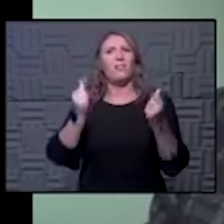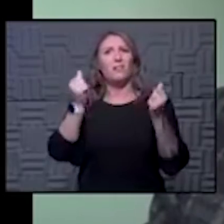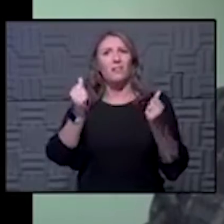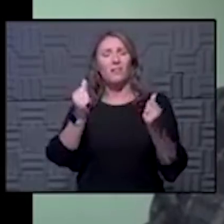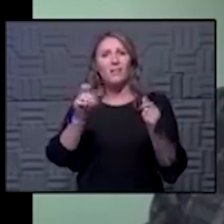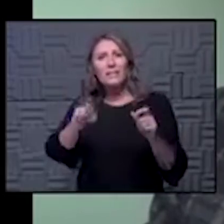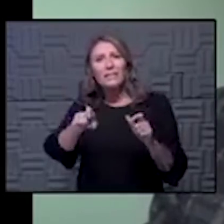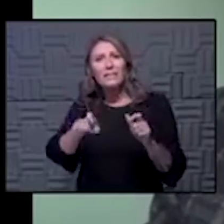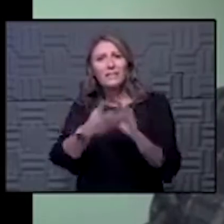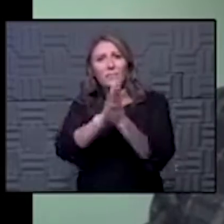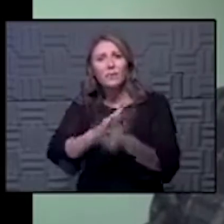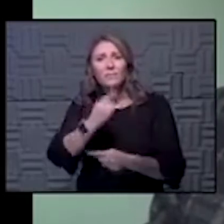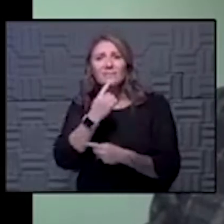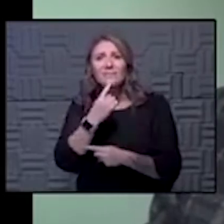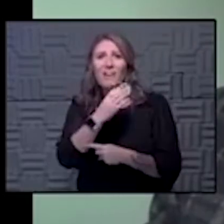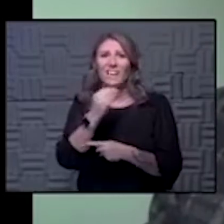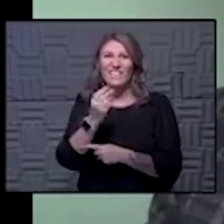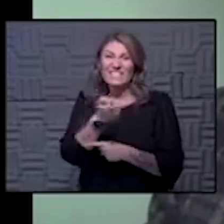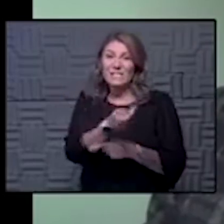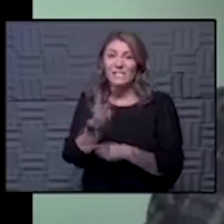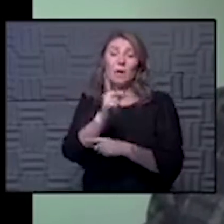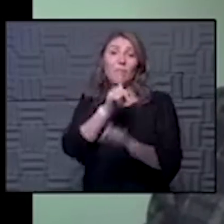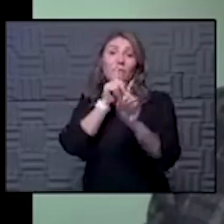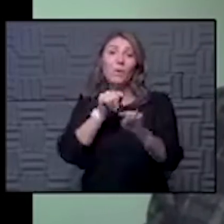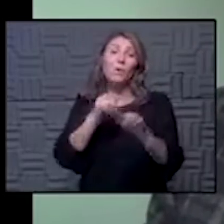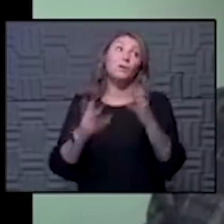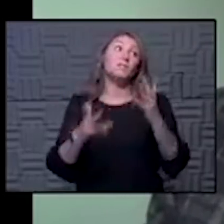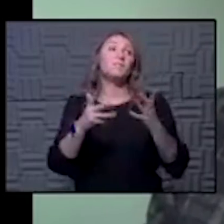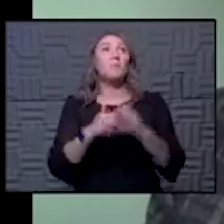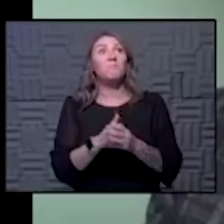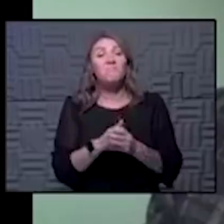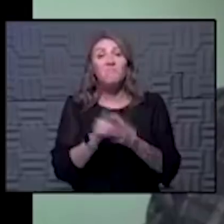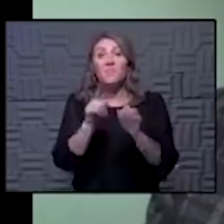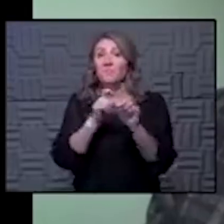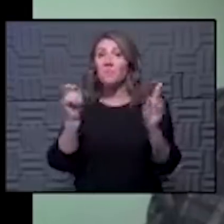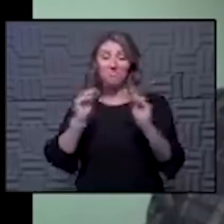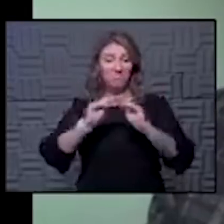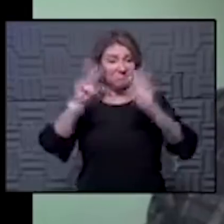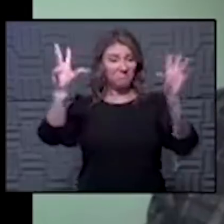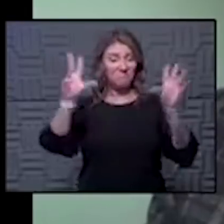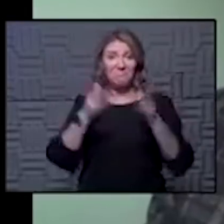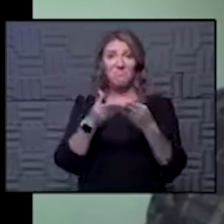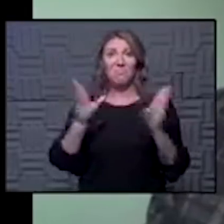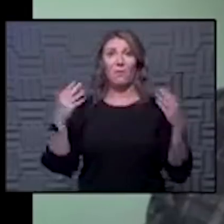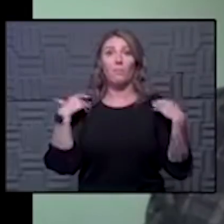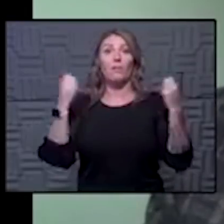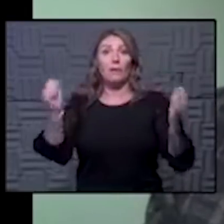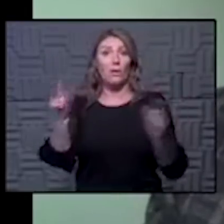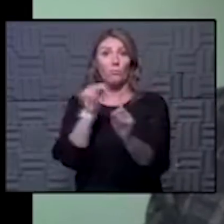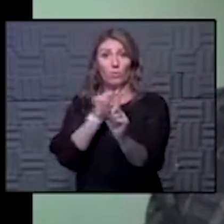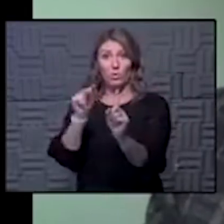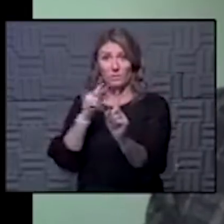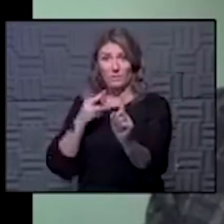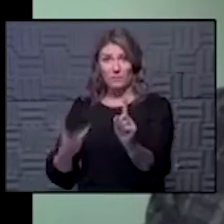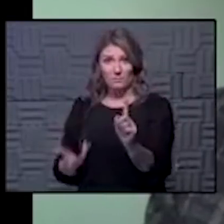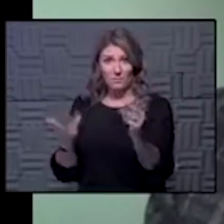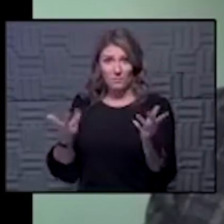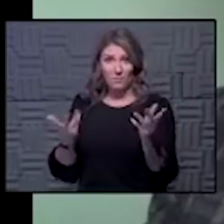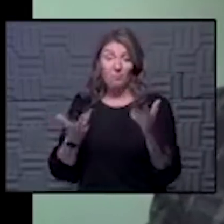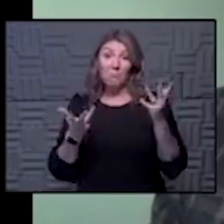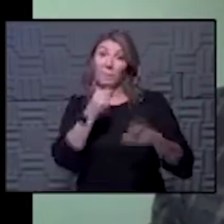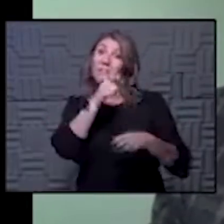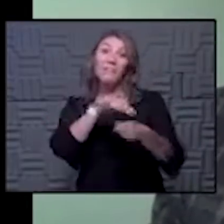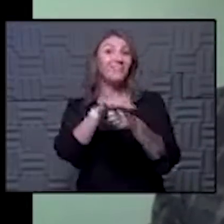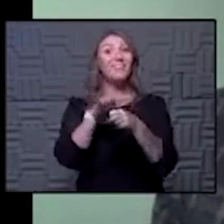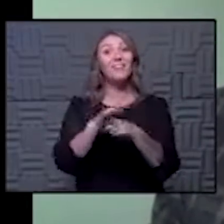I think that some of the orders may not be, from just a pure public health standpoint, may not quite be enough.